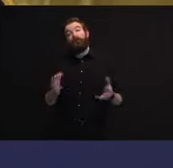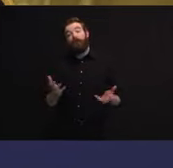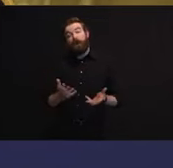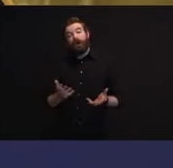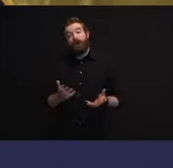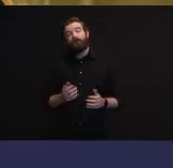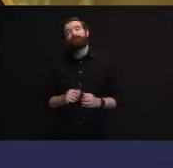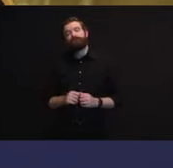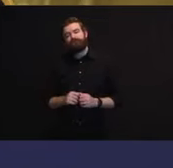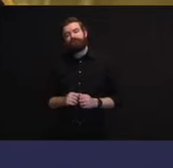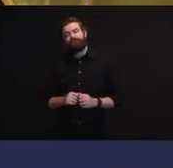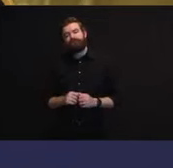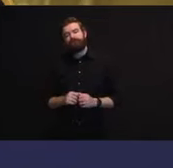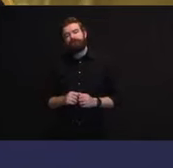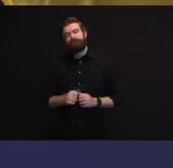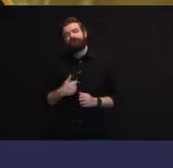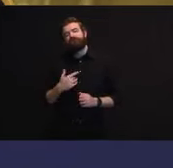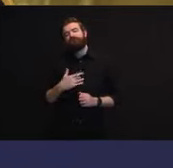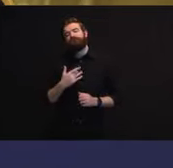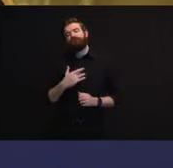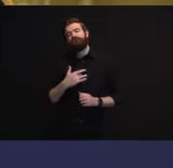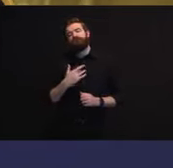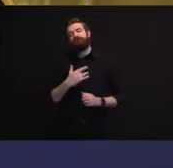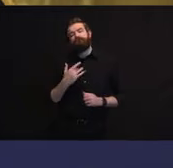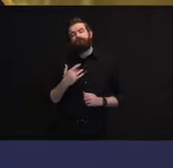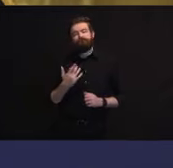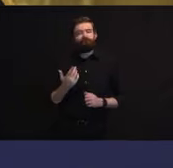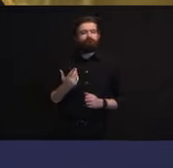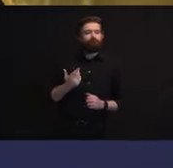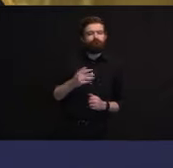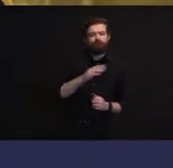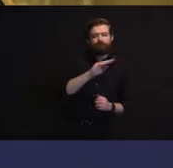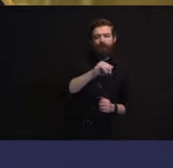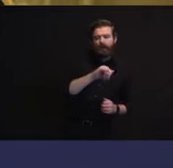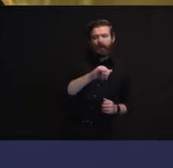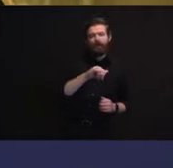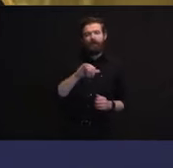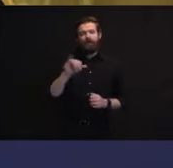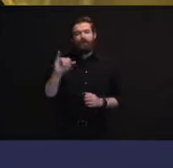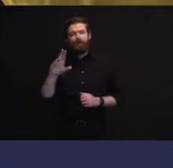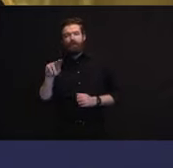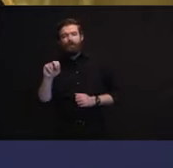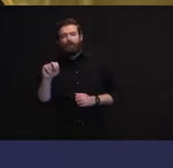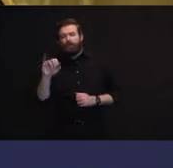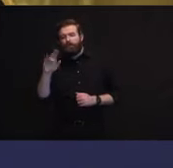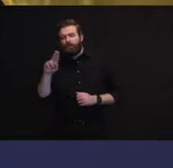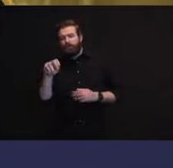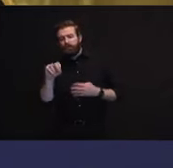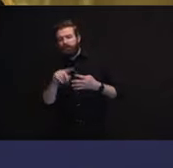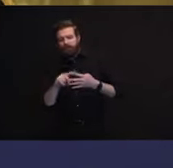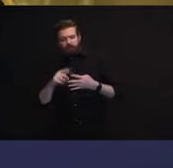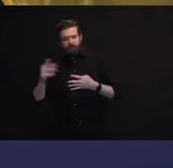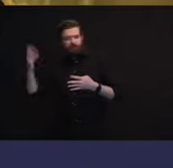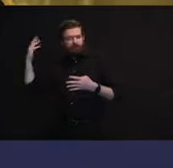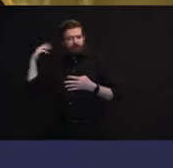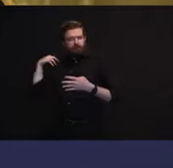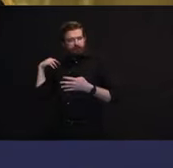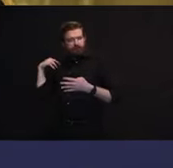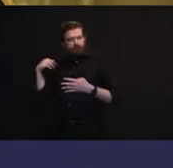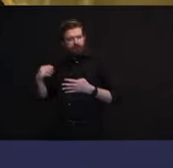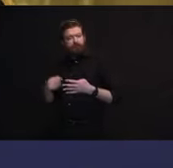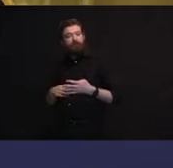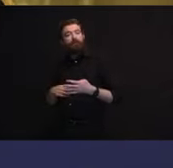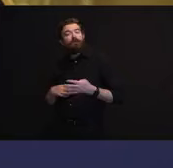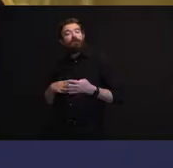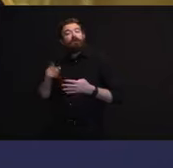May, so maybe May into early June, so we're talking 6 months ago, there were systemic